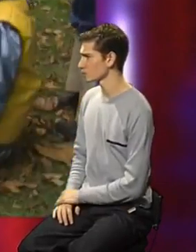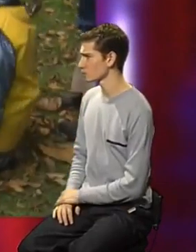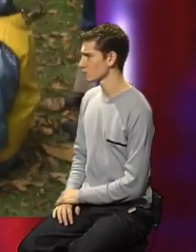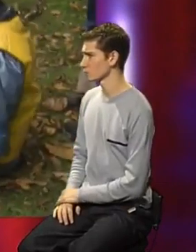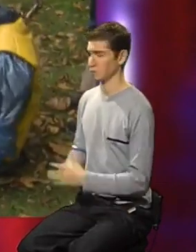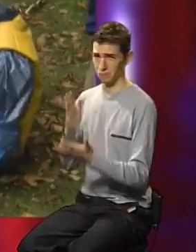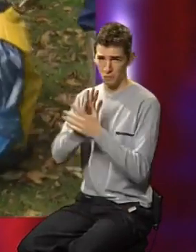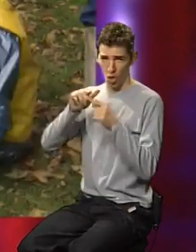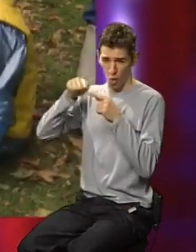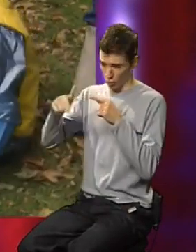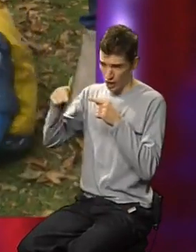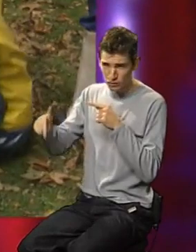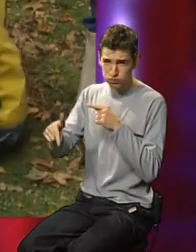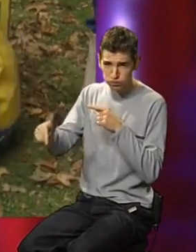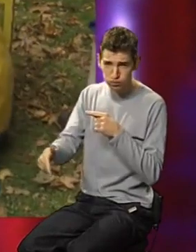It's a long way down.